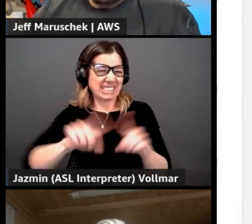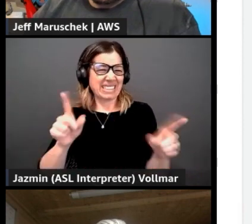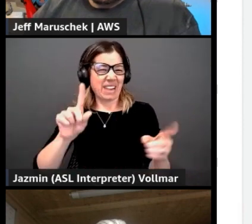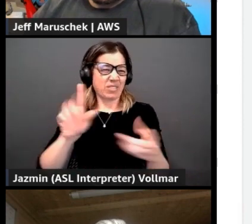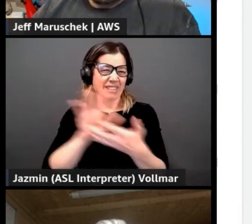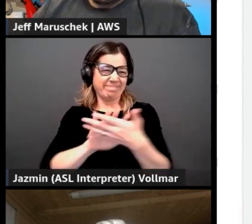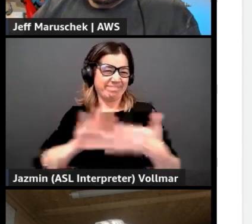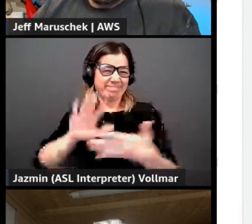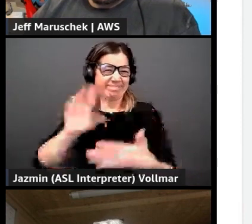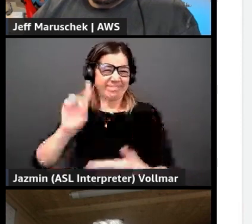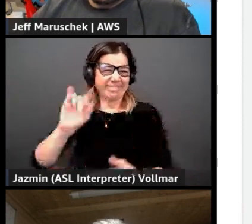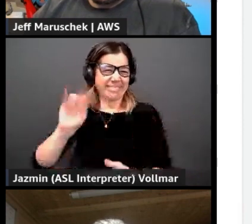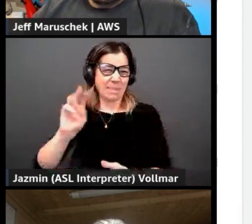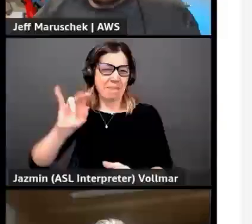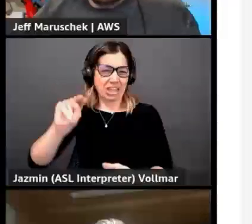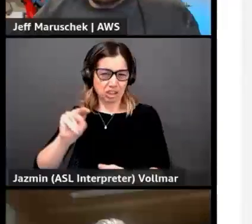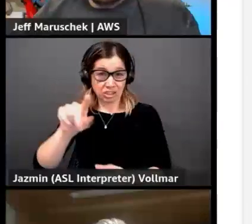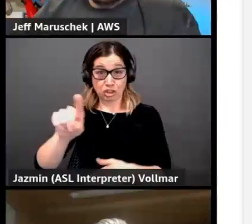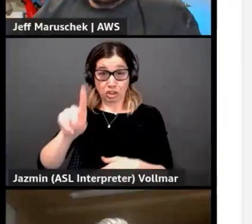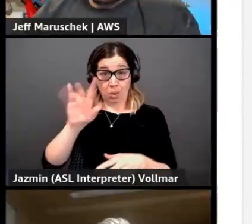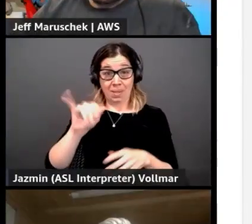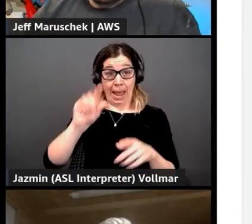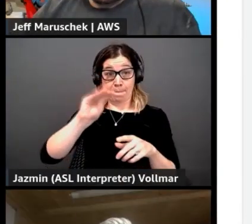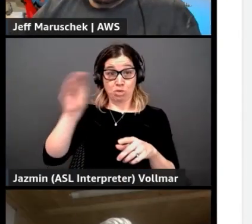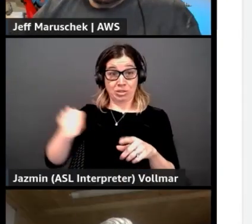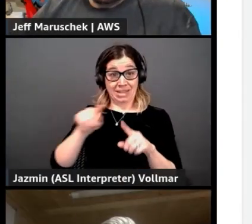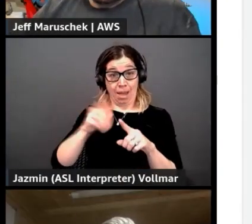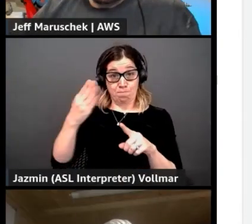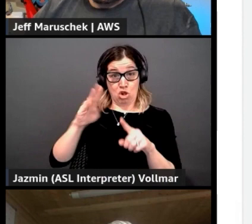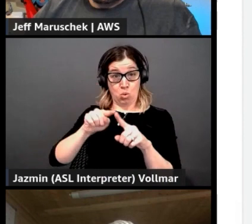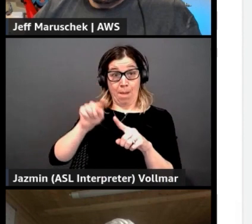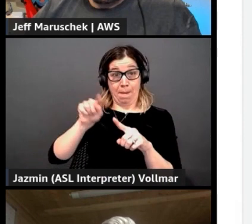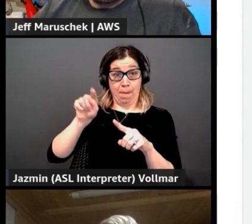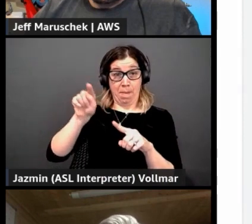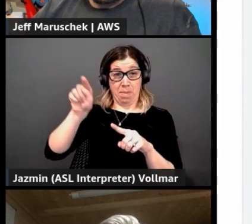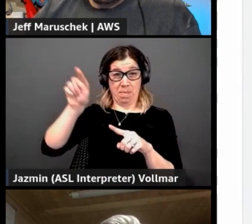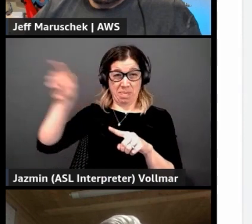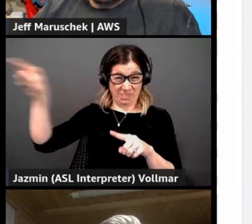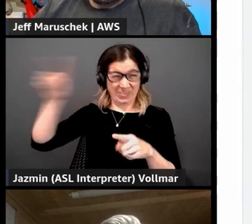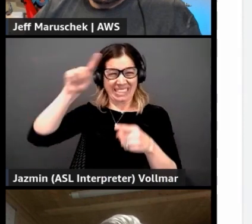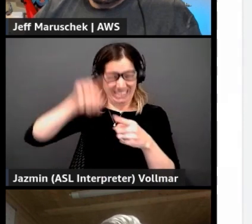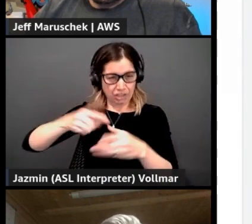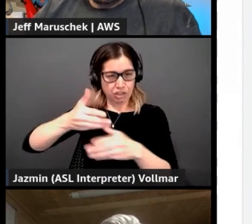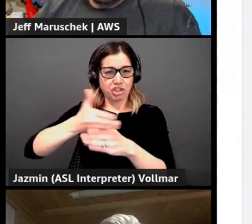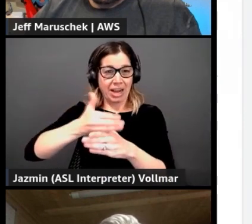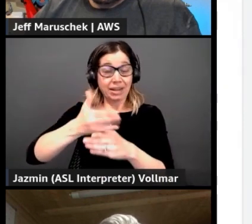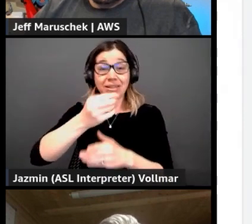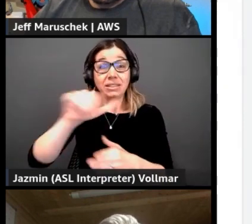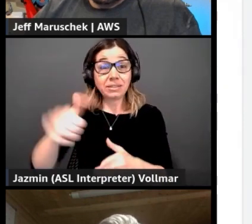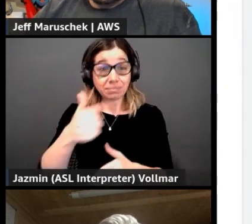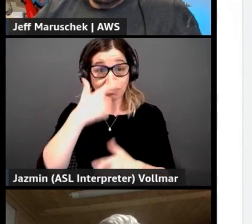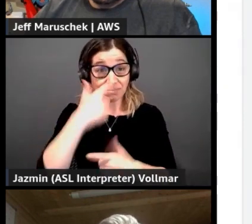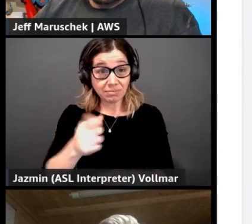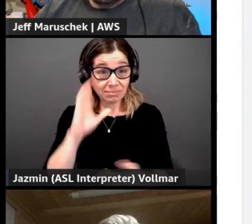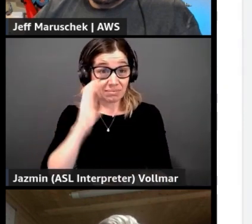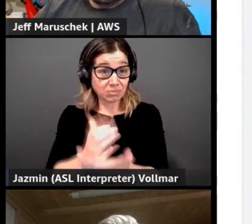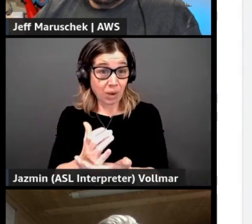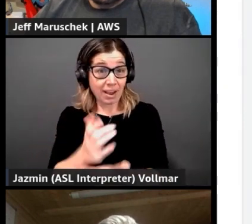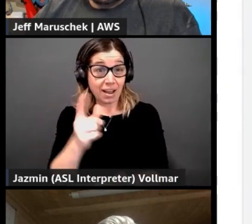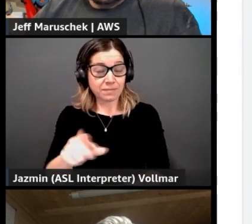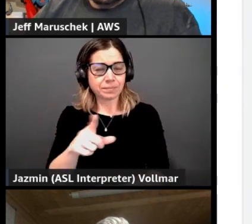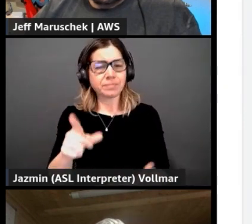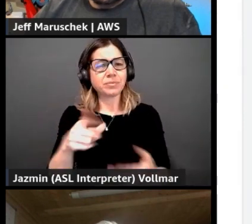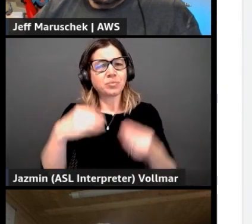see it's creeping up all the time until we get entirely into shared. And what's a really interesting one here is we give you on the